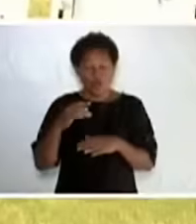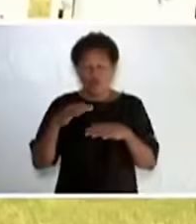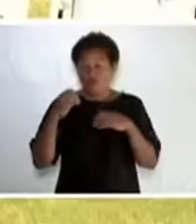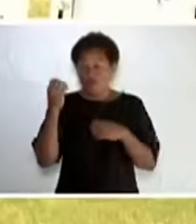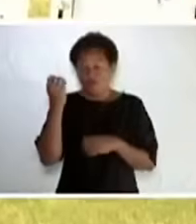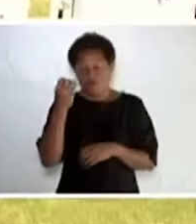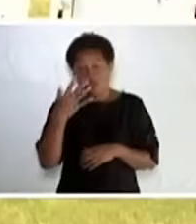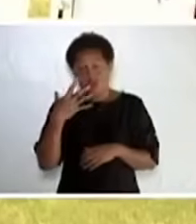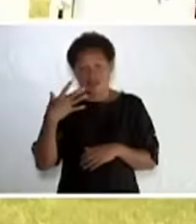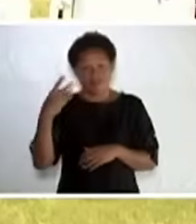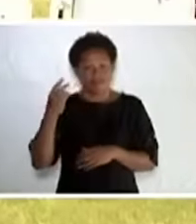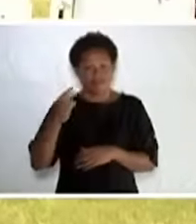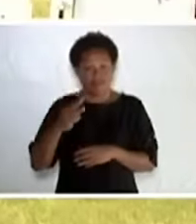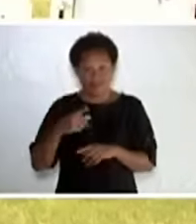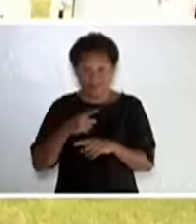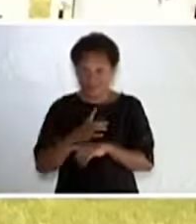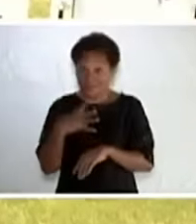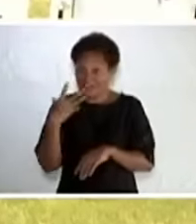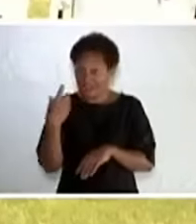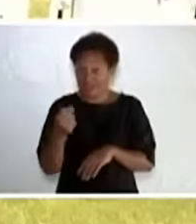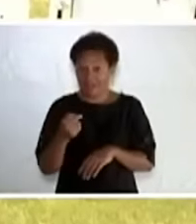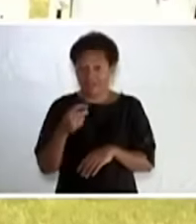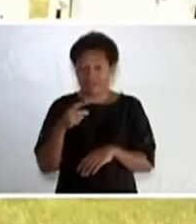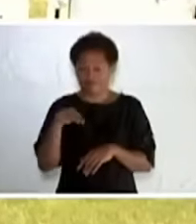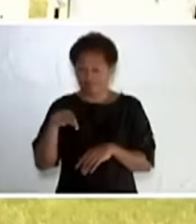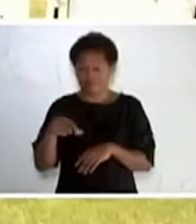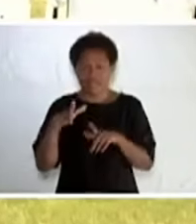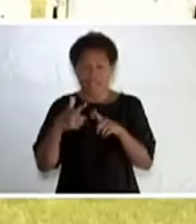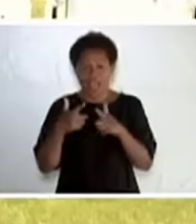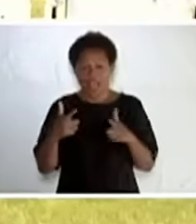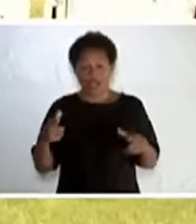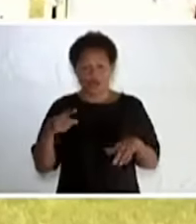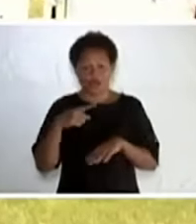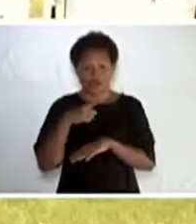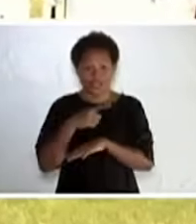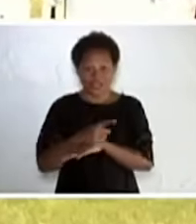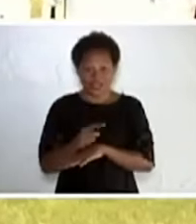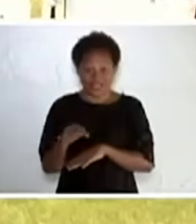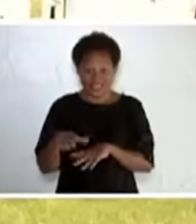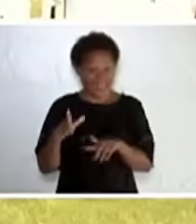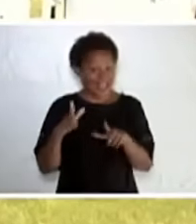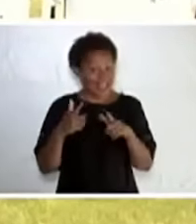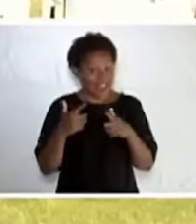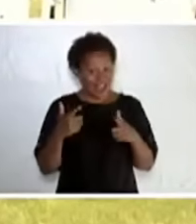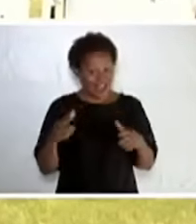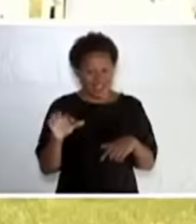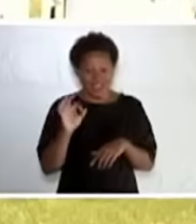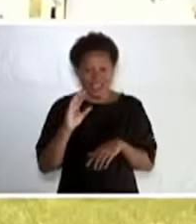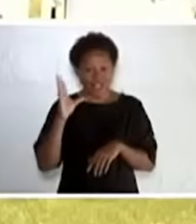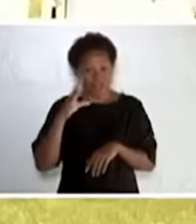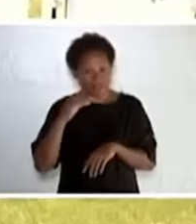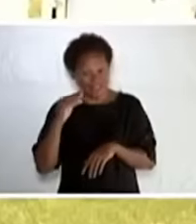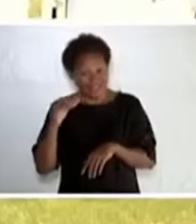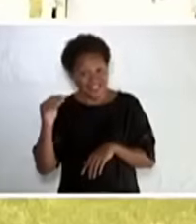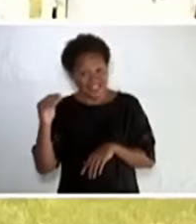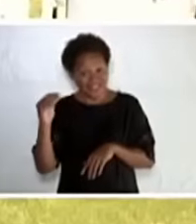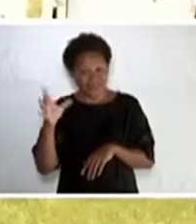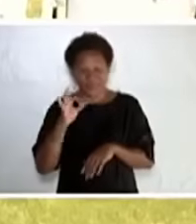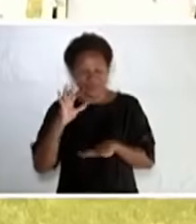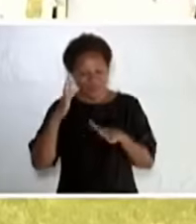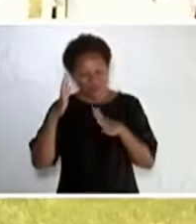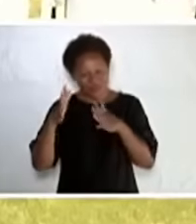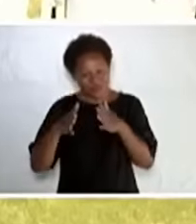week. It's Fijian Language Week, as Miliki had mentioned earlier on, and language itself is not just about speaking, it's